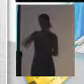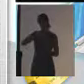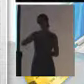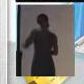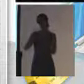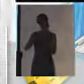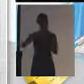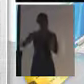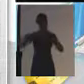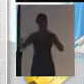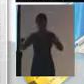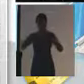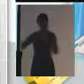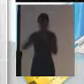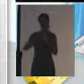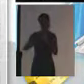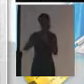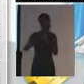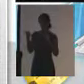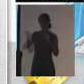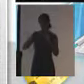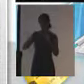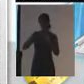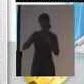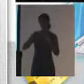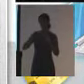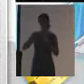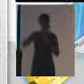which are the servo motors. This times 12 is the whole